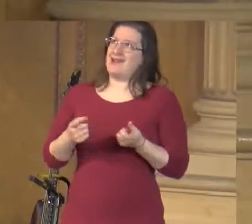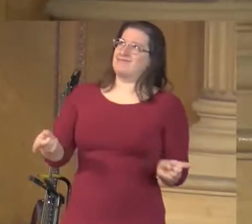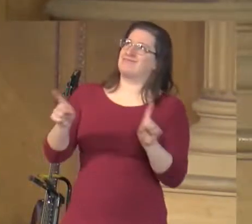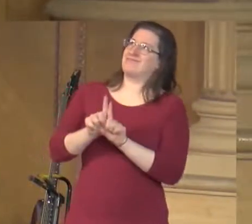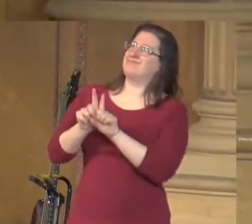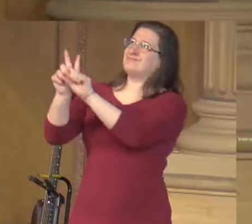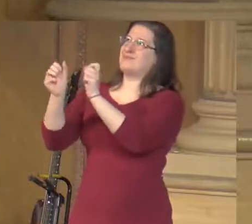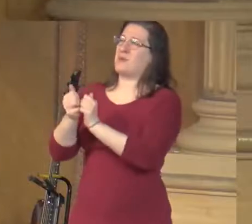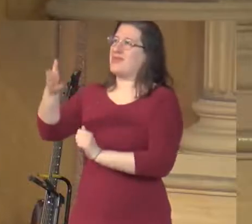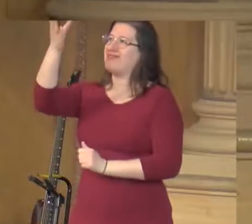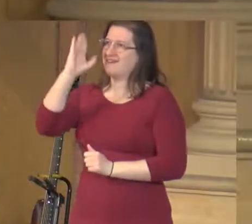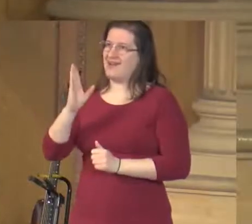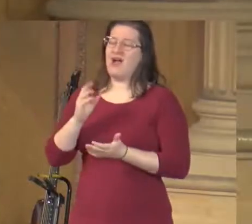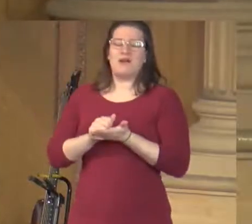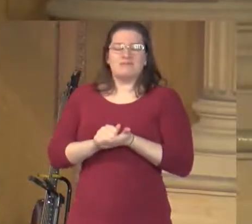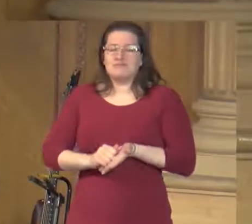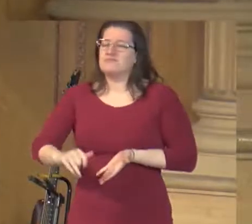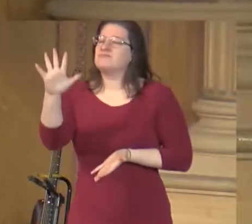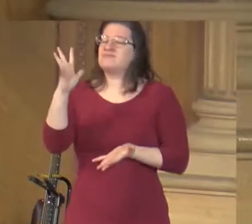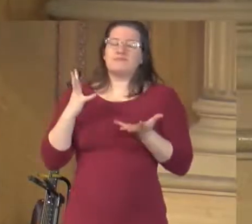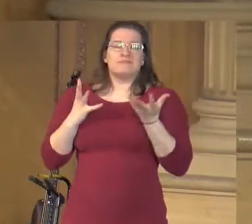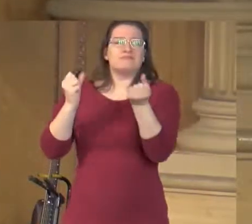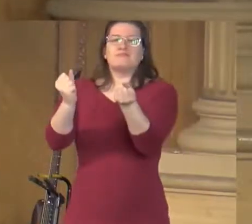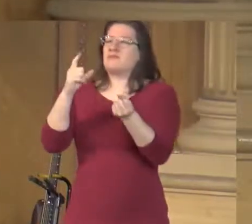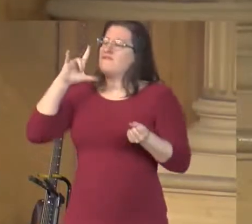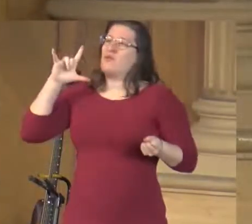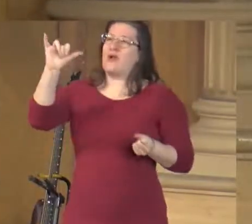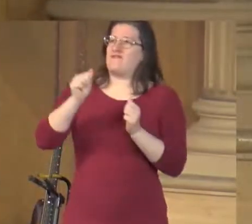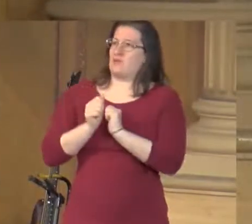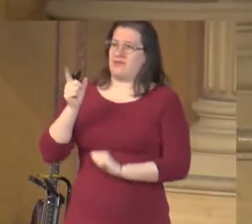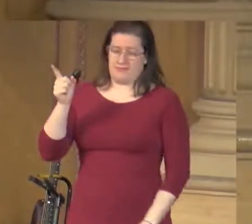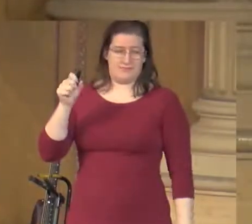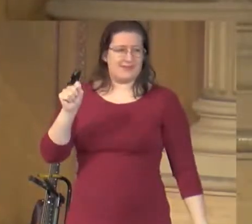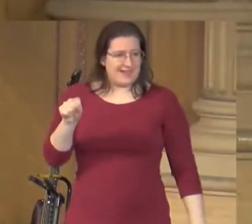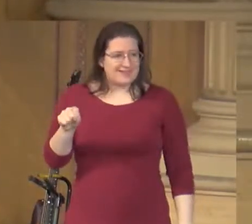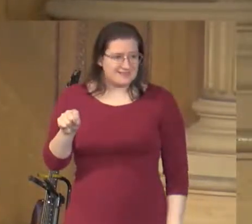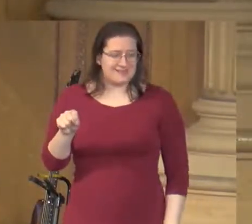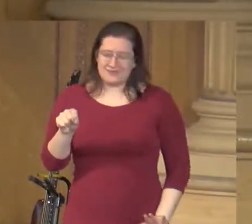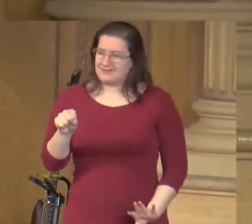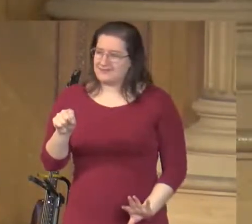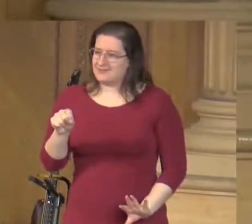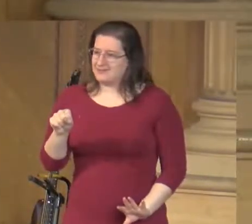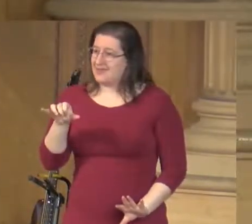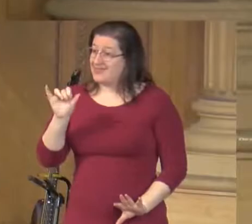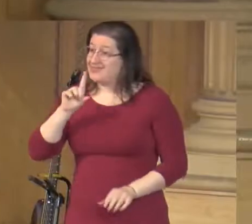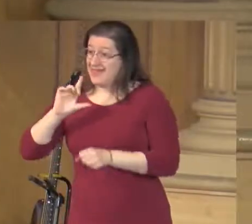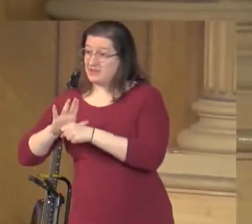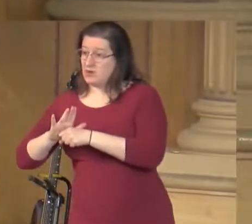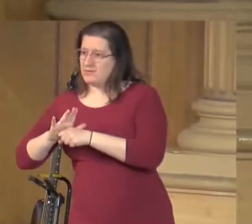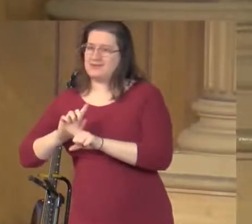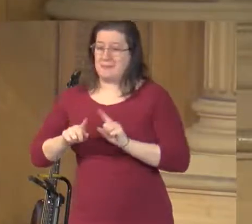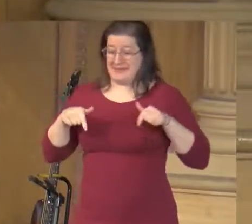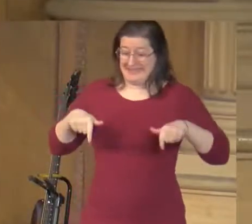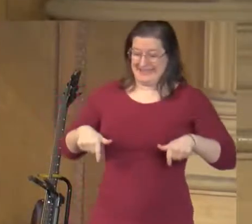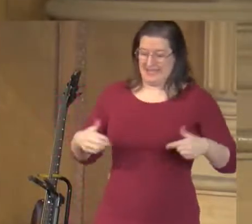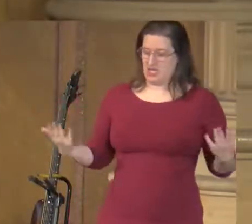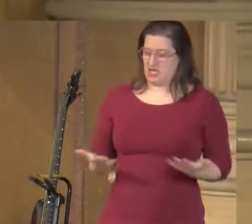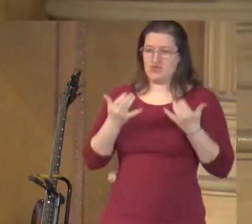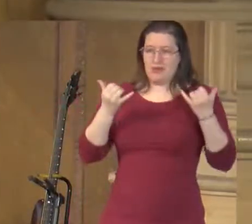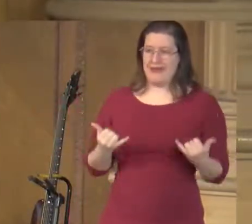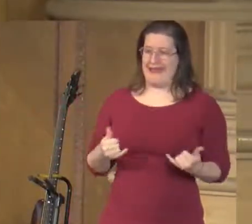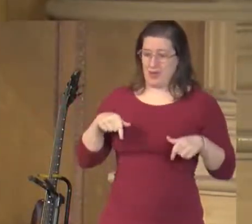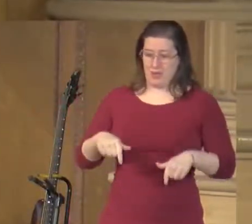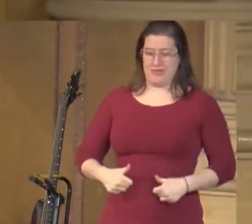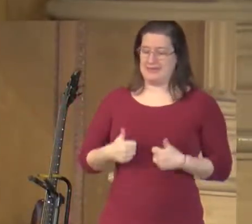Delayed prosperity in the presence of Christ is coming our way. But here, in this life, there is no guarantee. And in fact, if